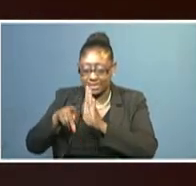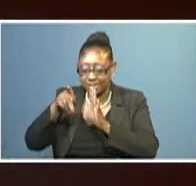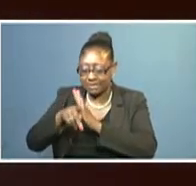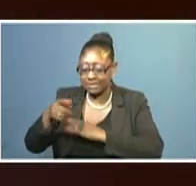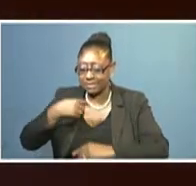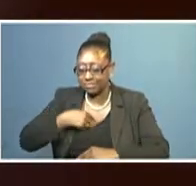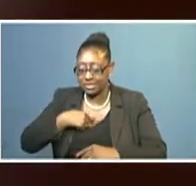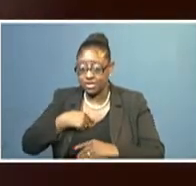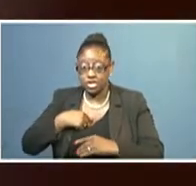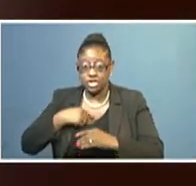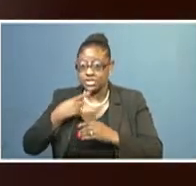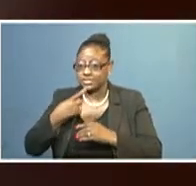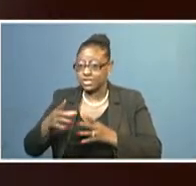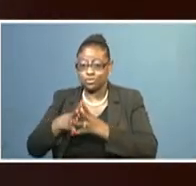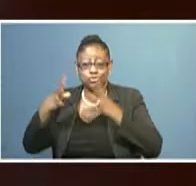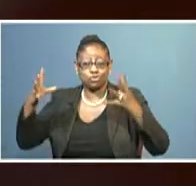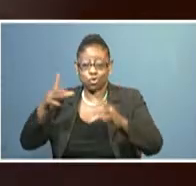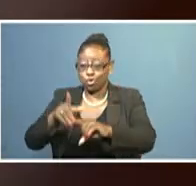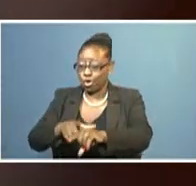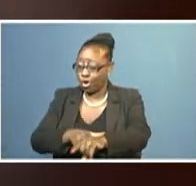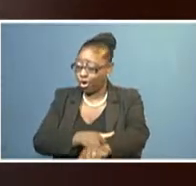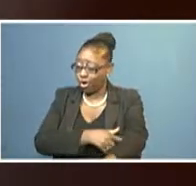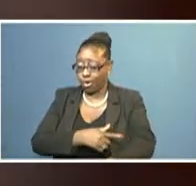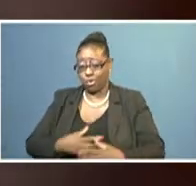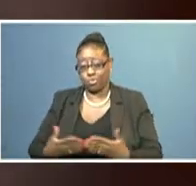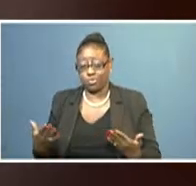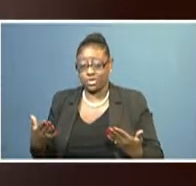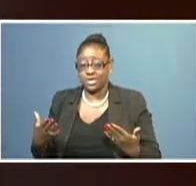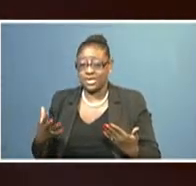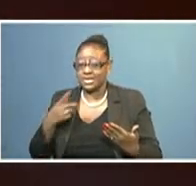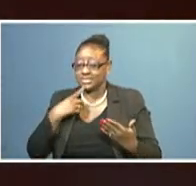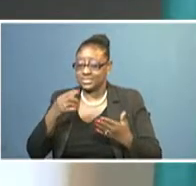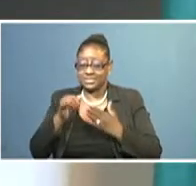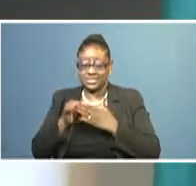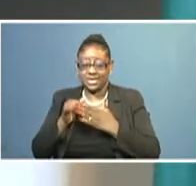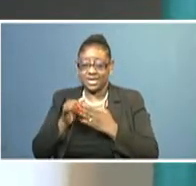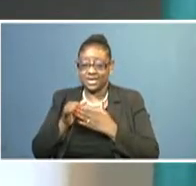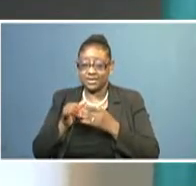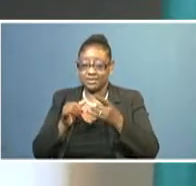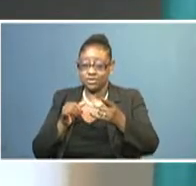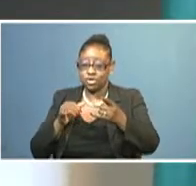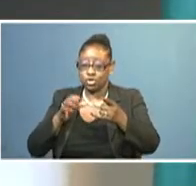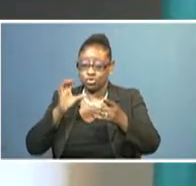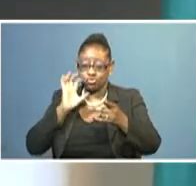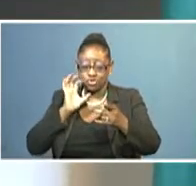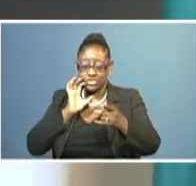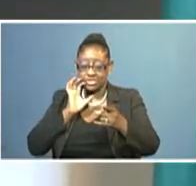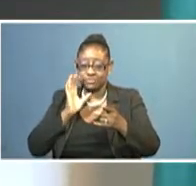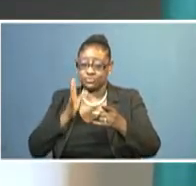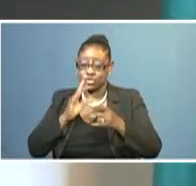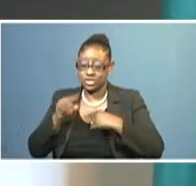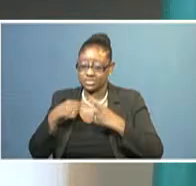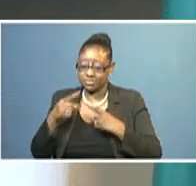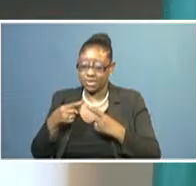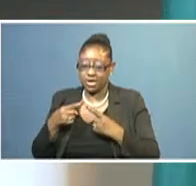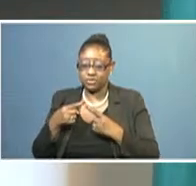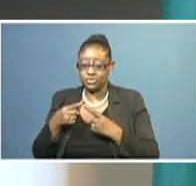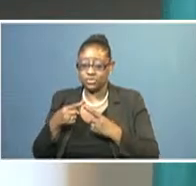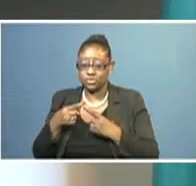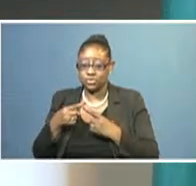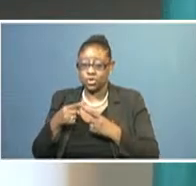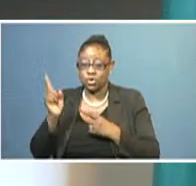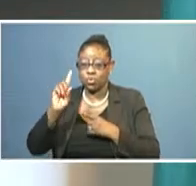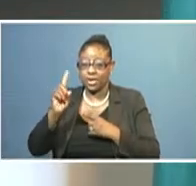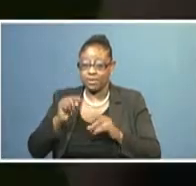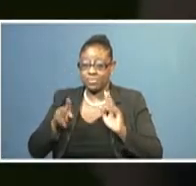for so long. And That's the problem with domestic violence. According to Christie, it's a situation that finds the perpetrator seeking